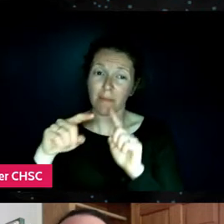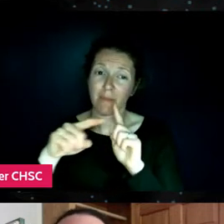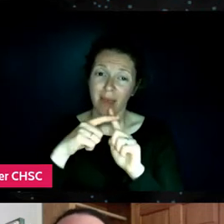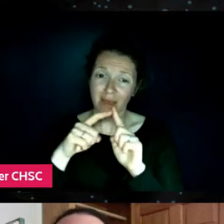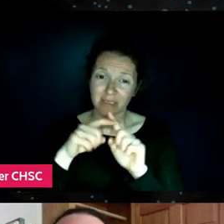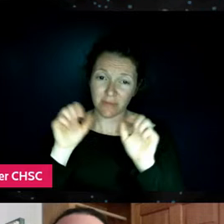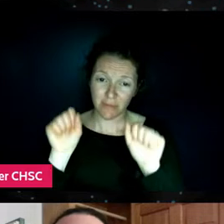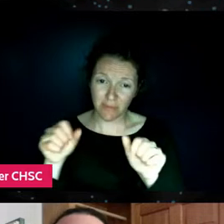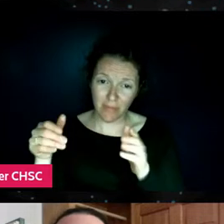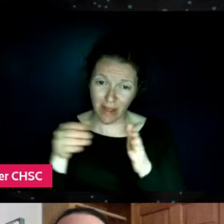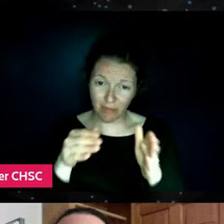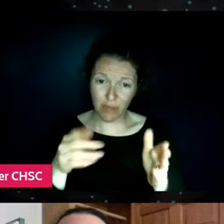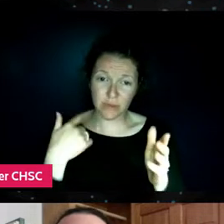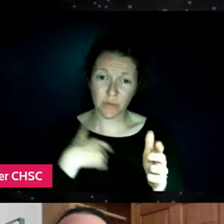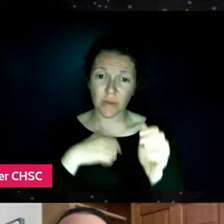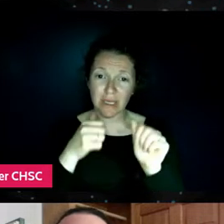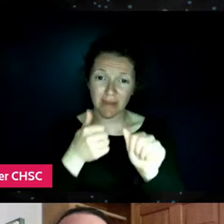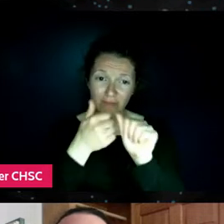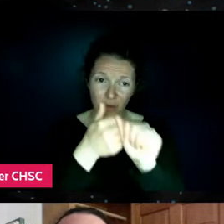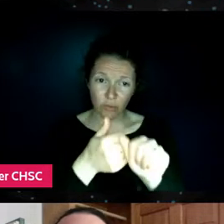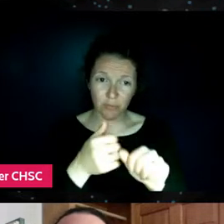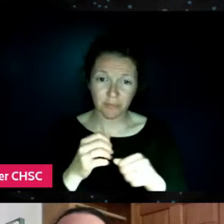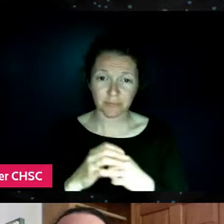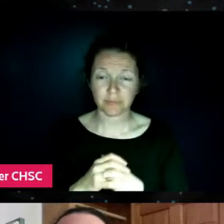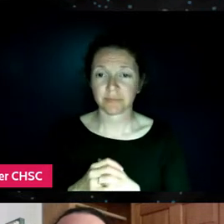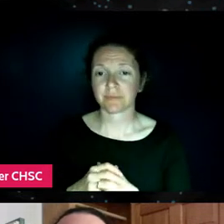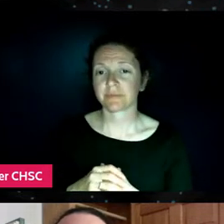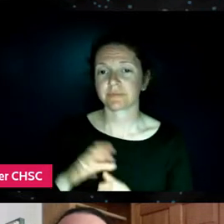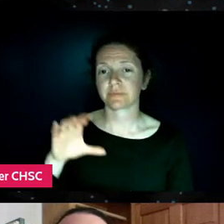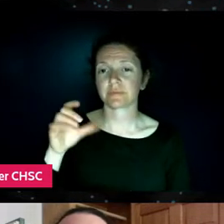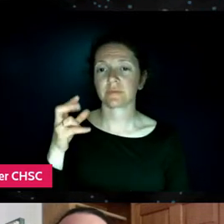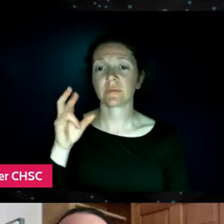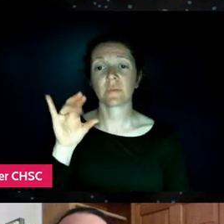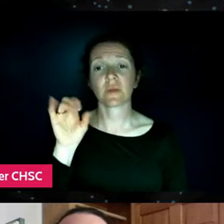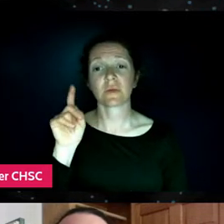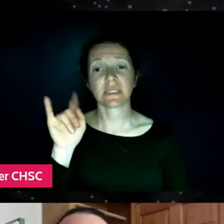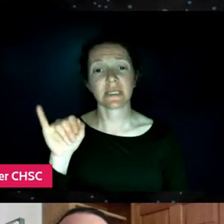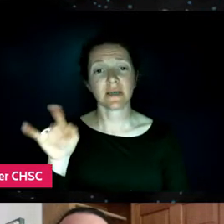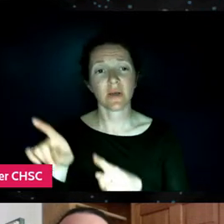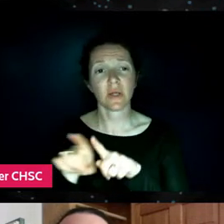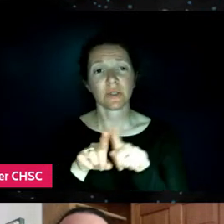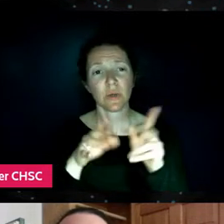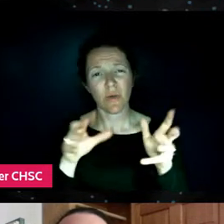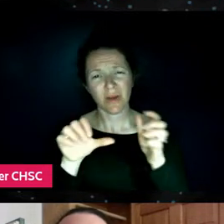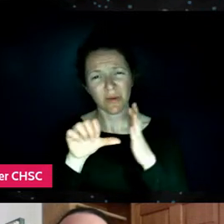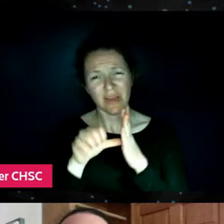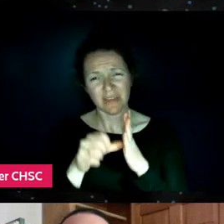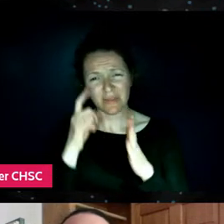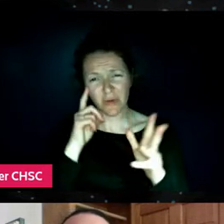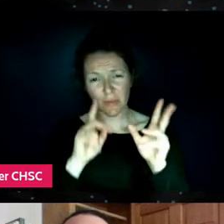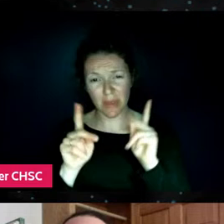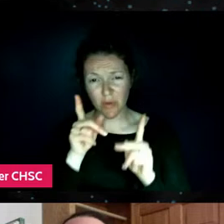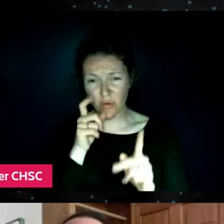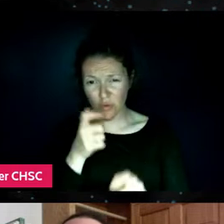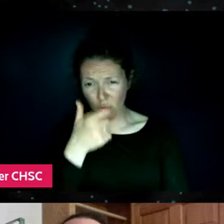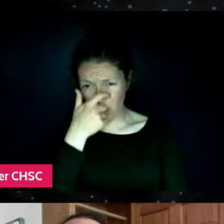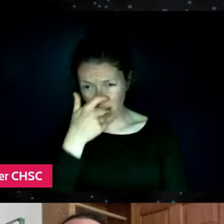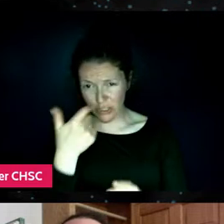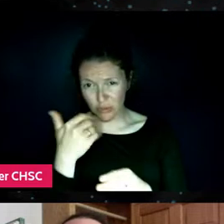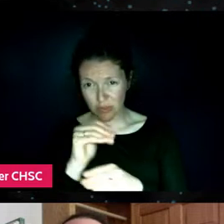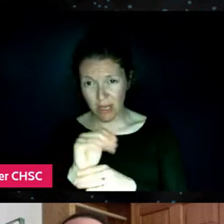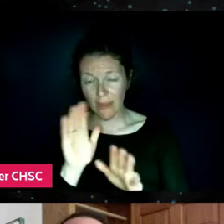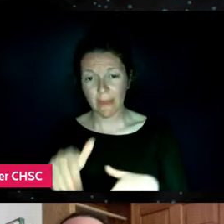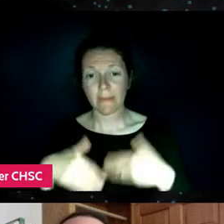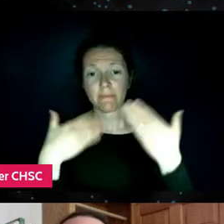that we could follow. I just wanted to also emphasize for those watching this motion to amend